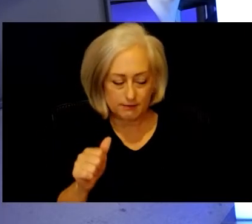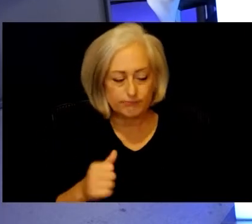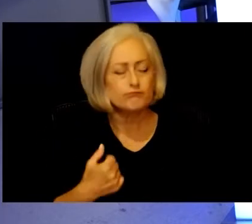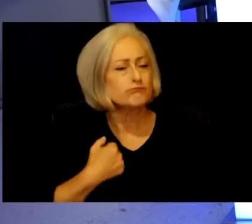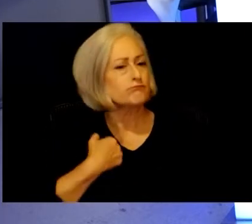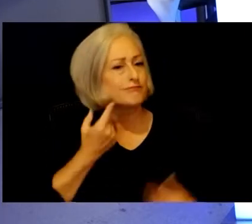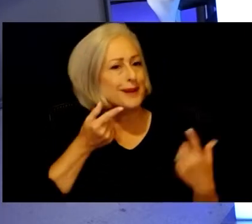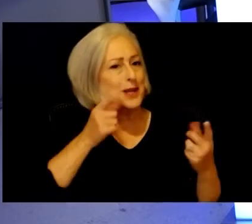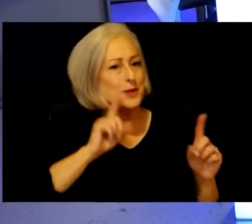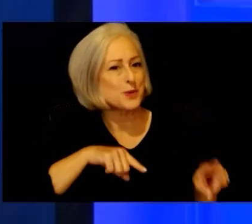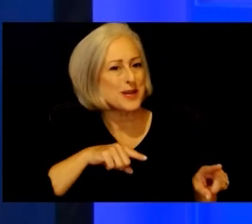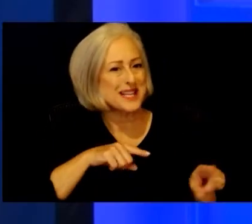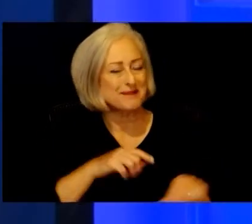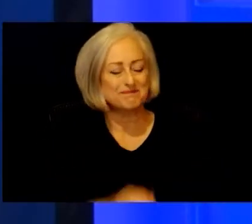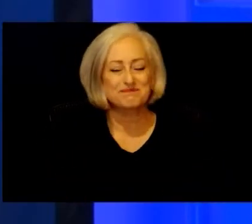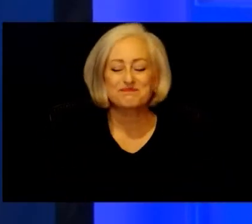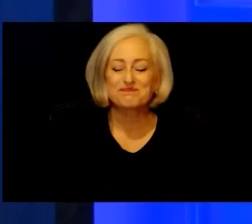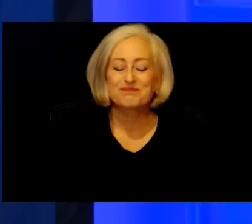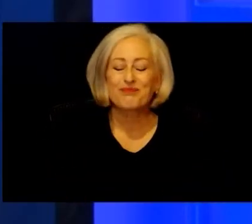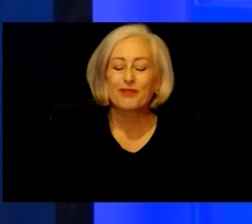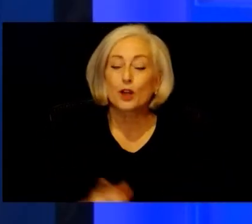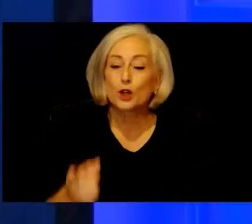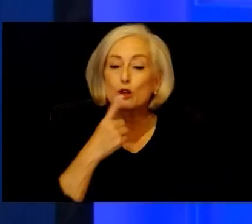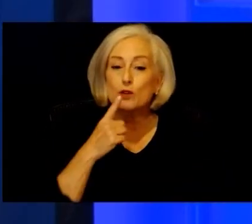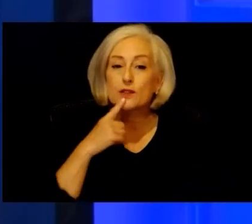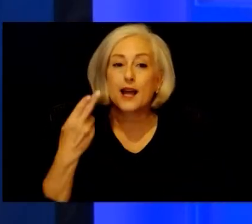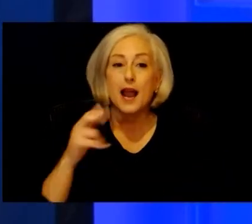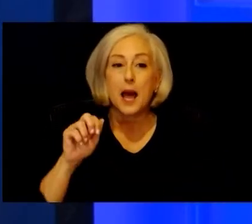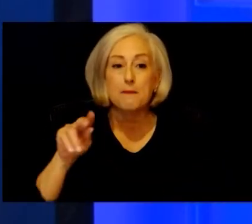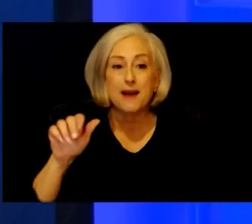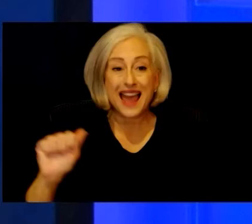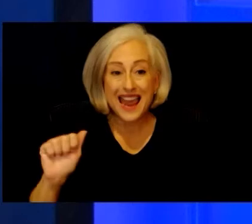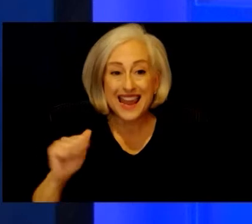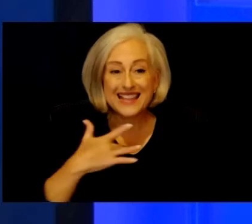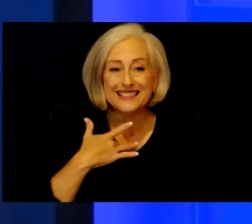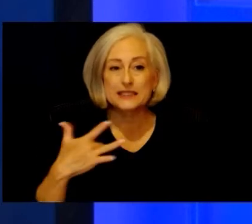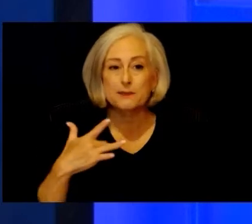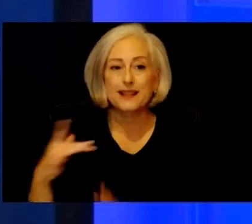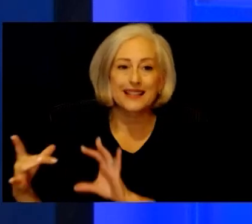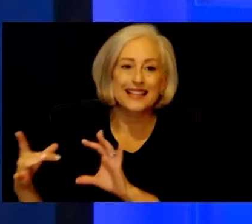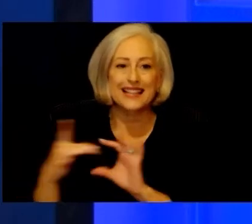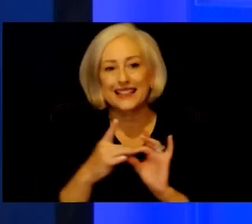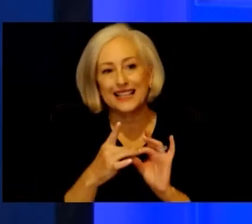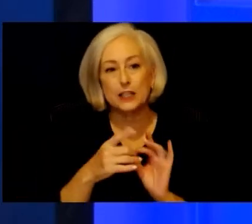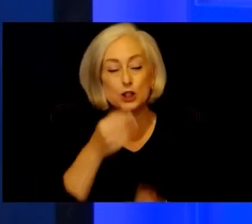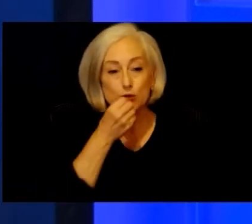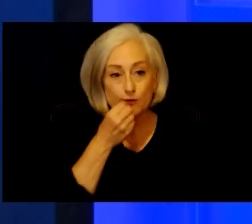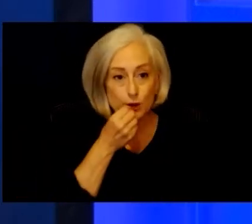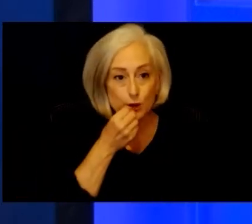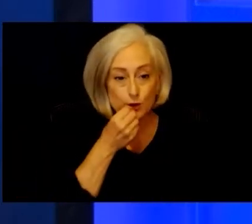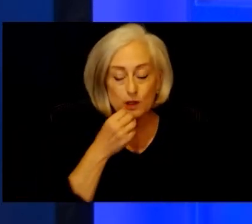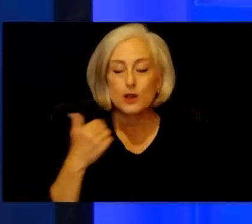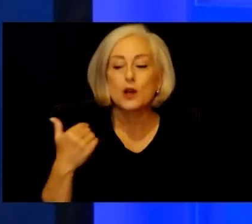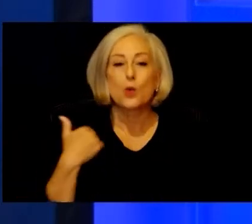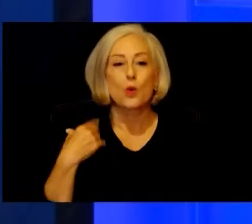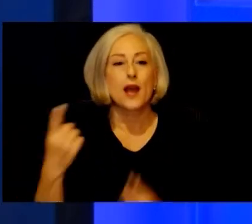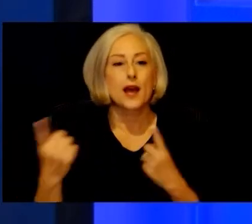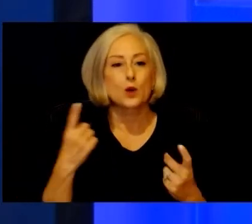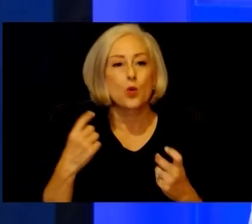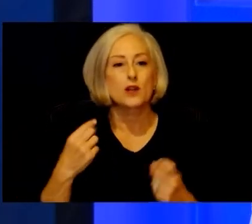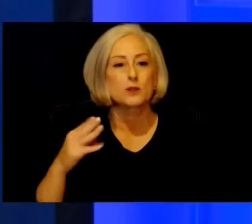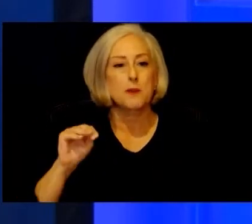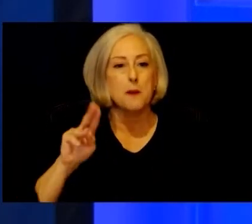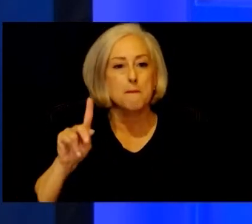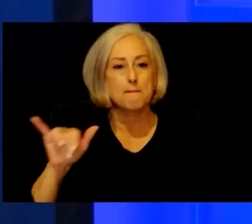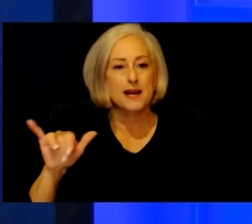think, again, just as you said, hepatitis A is most commonly linked to food. We had that question about monkeypox and water. We know that this